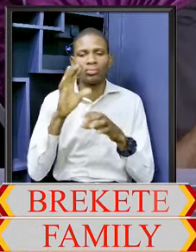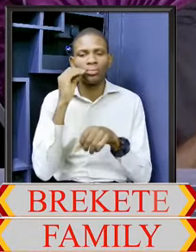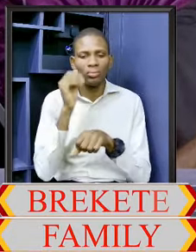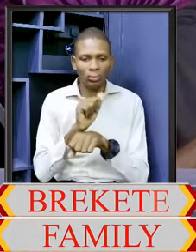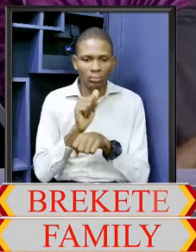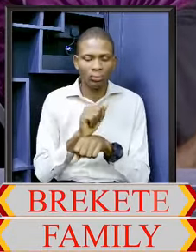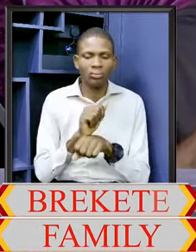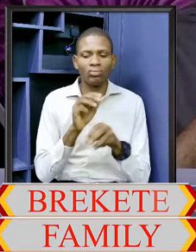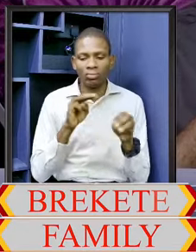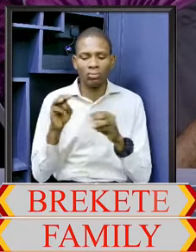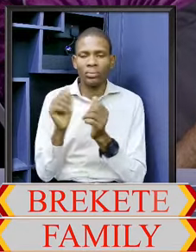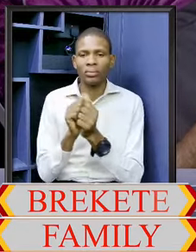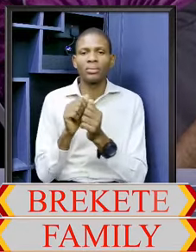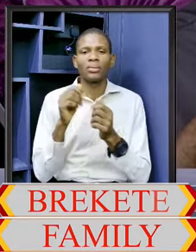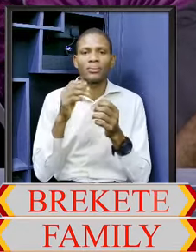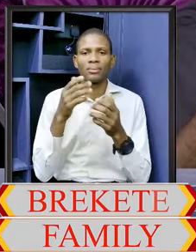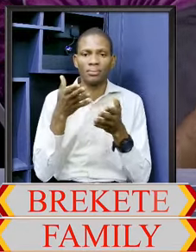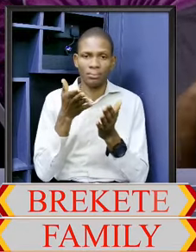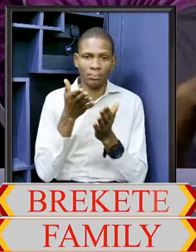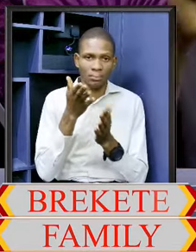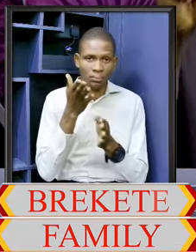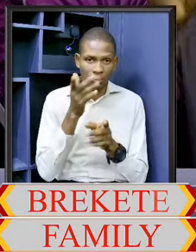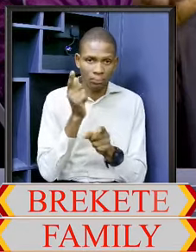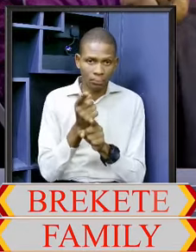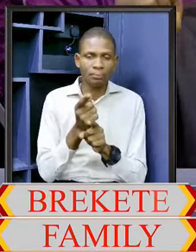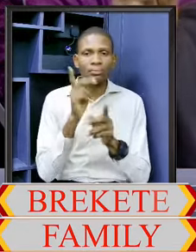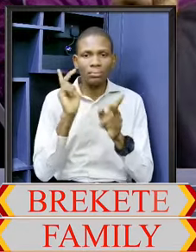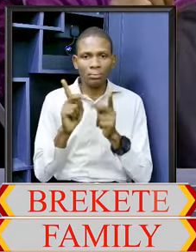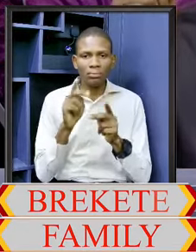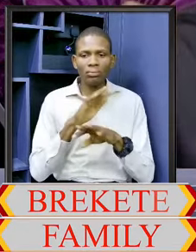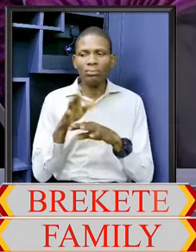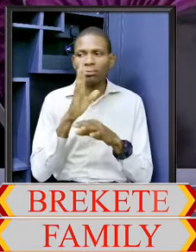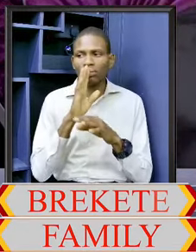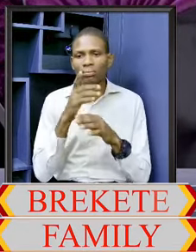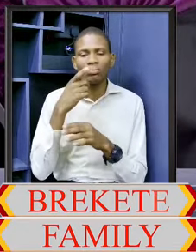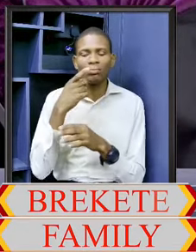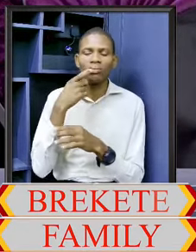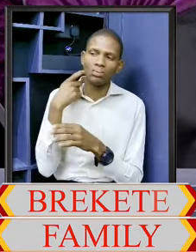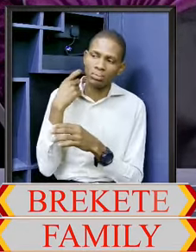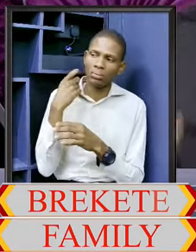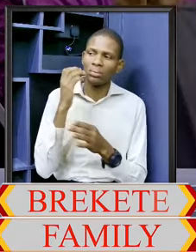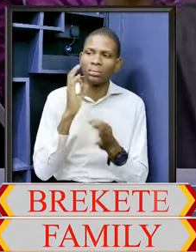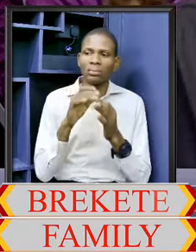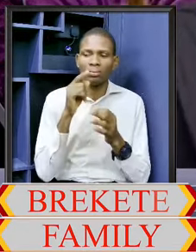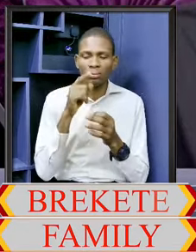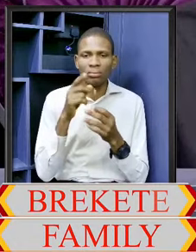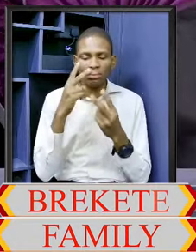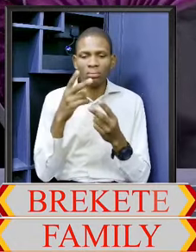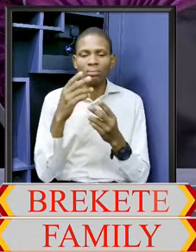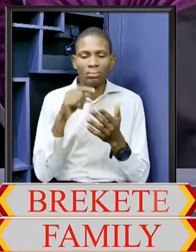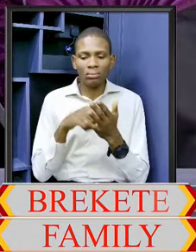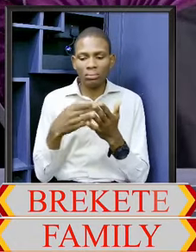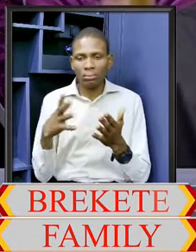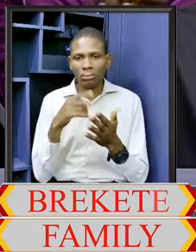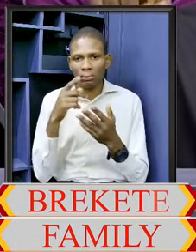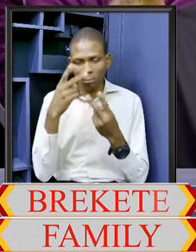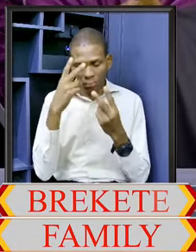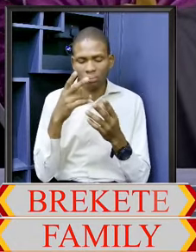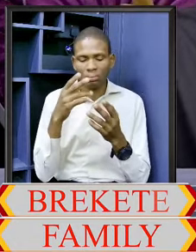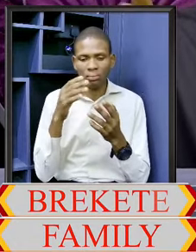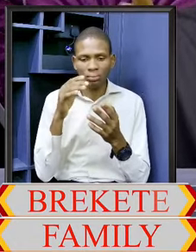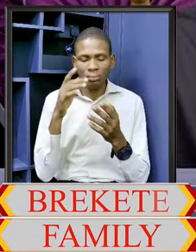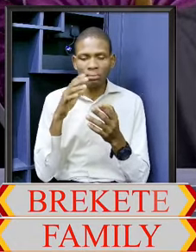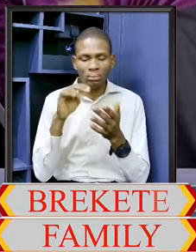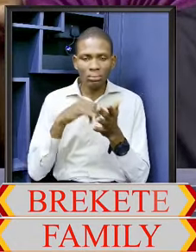move with the right people, don't be distracted. If you feel write these things down one by one, I know that if I do these things, it means I am working